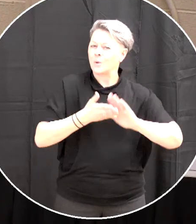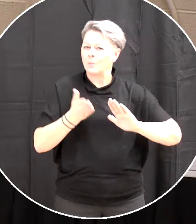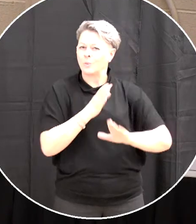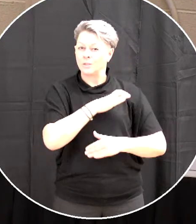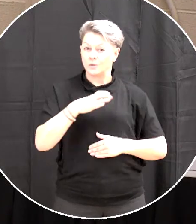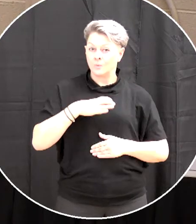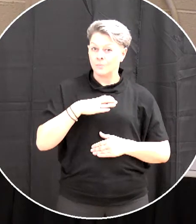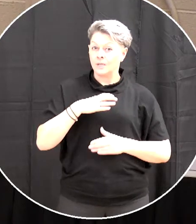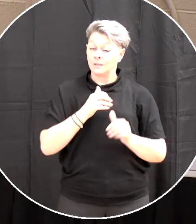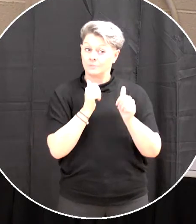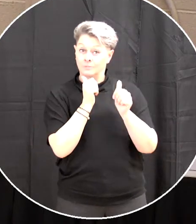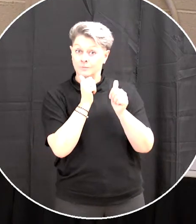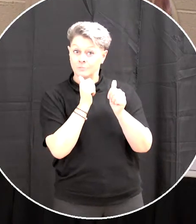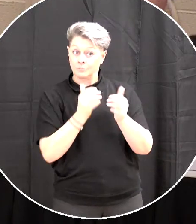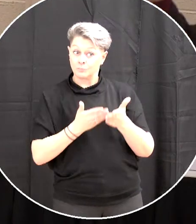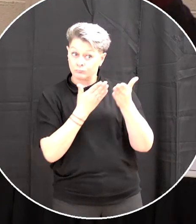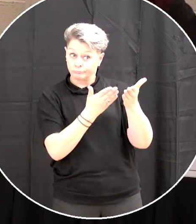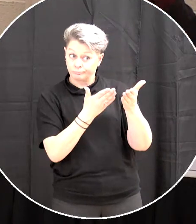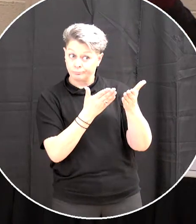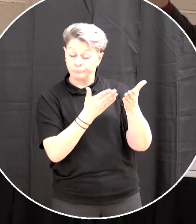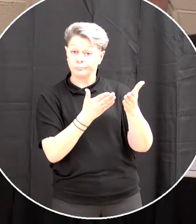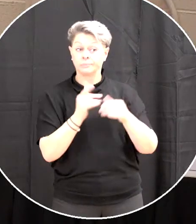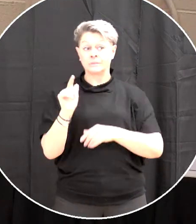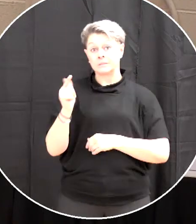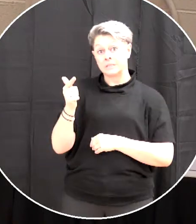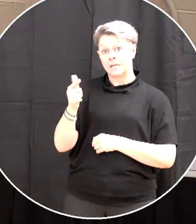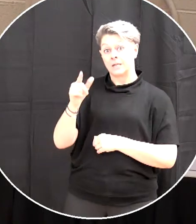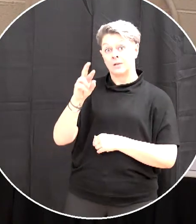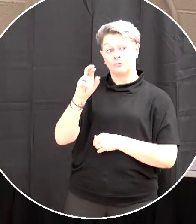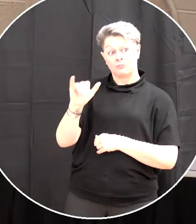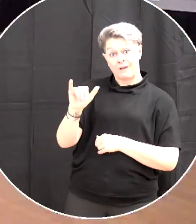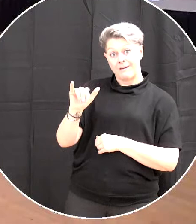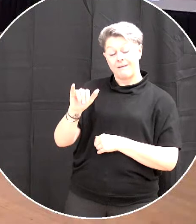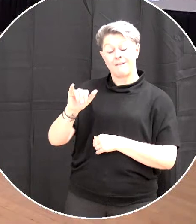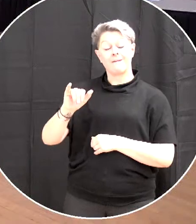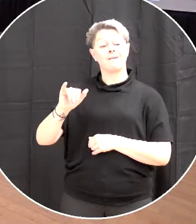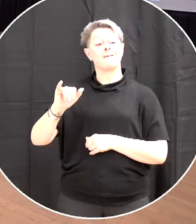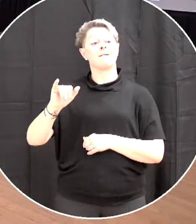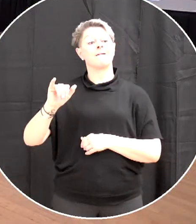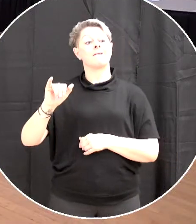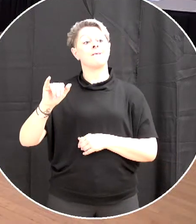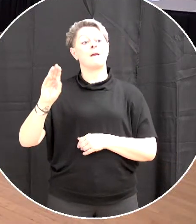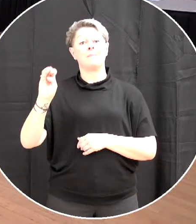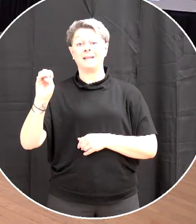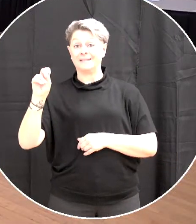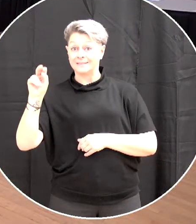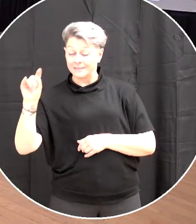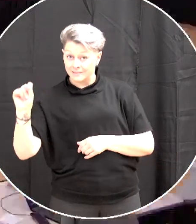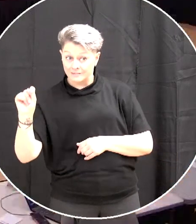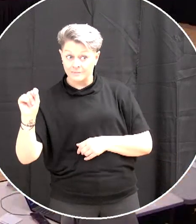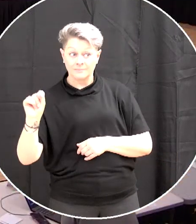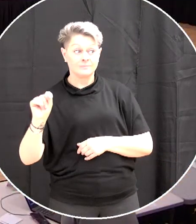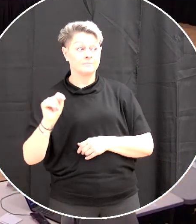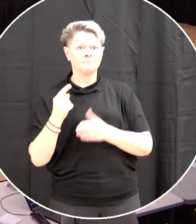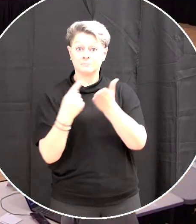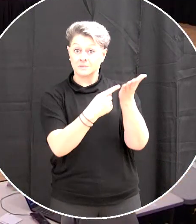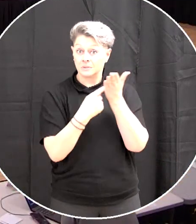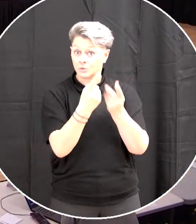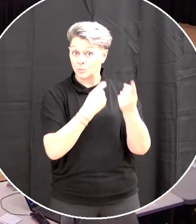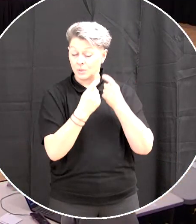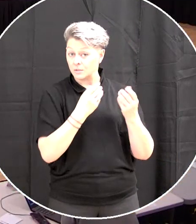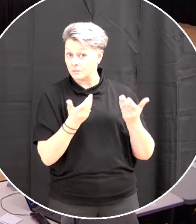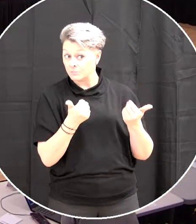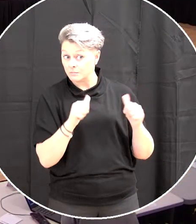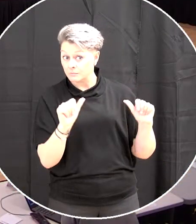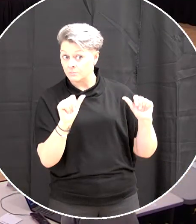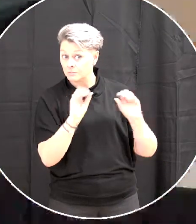moved. Can I get a seconder for that motion? Seconded by Trustee Ray Bennett. Any discussion, questions?